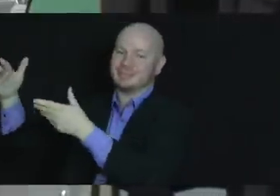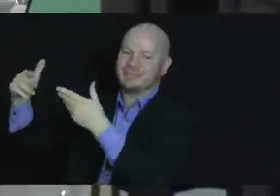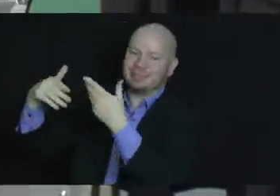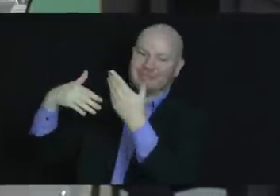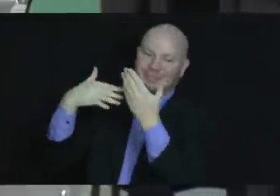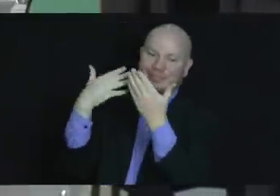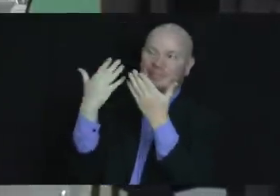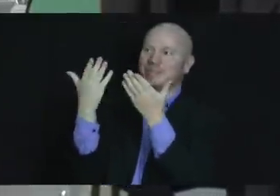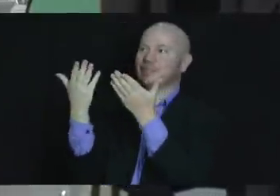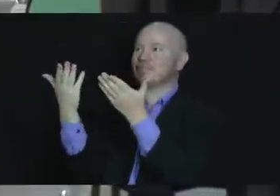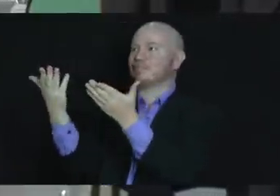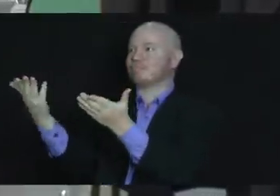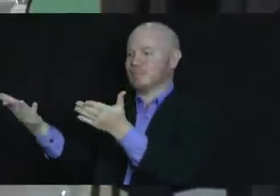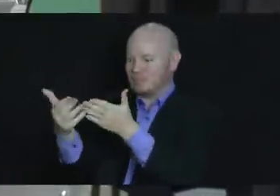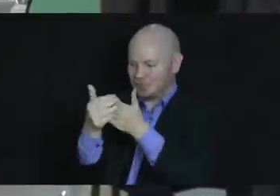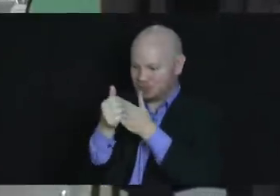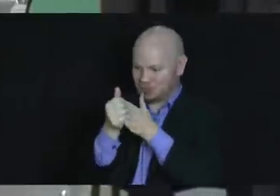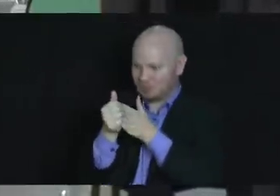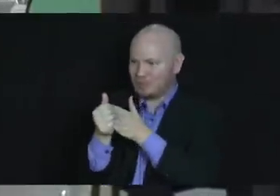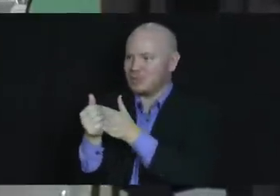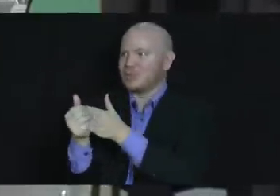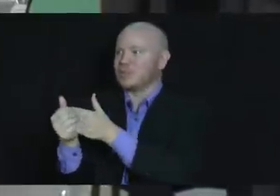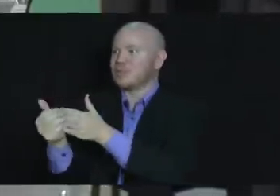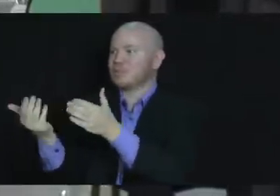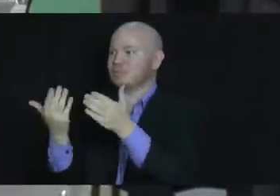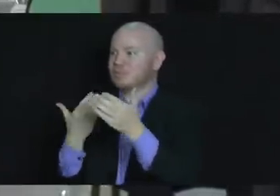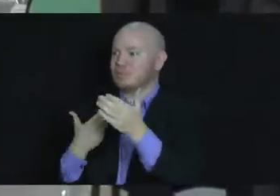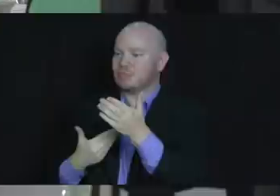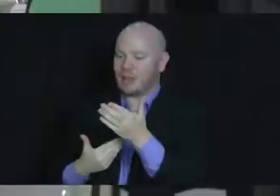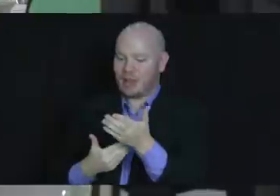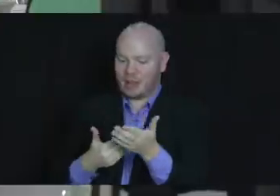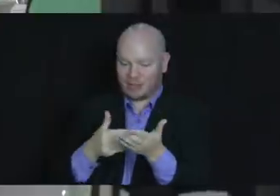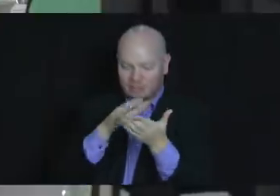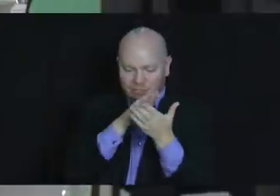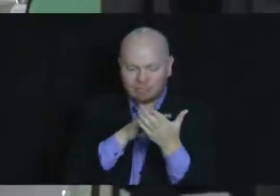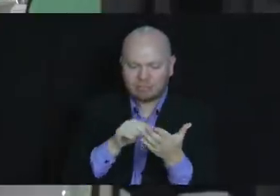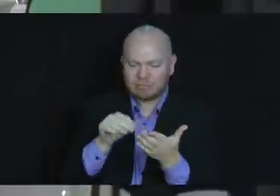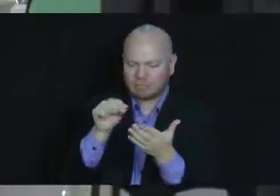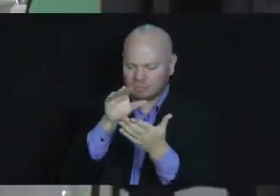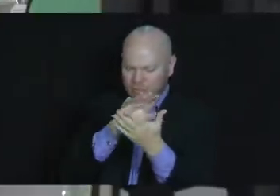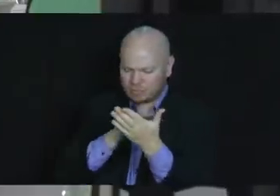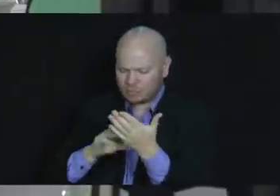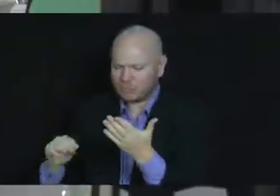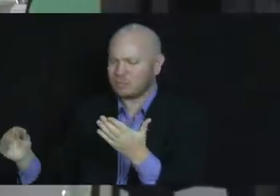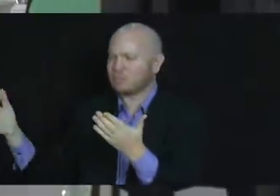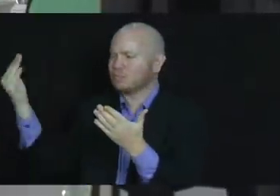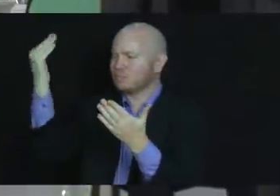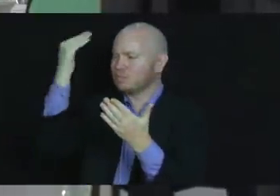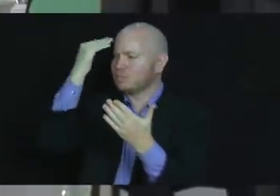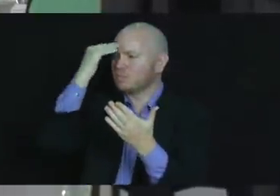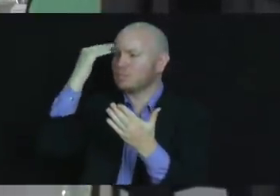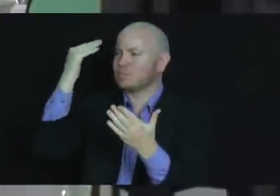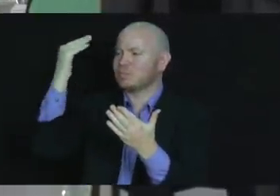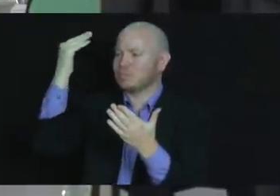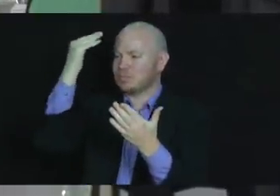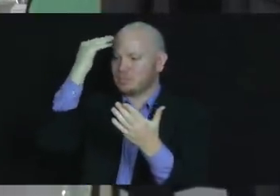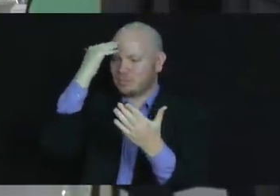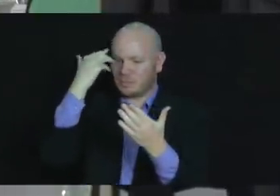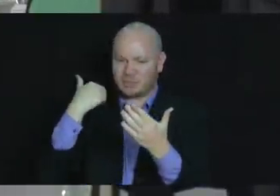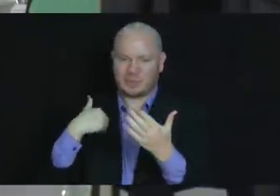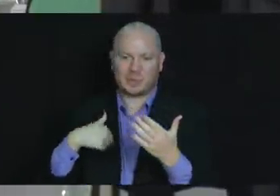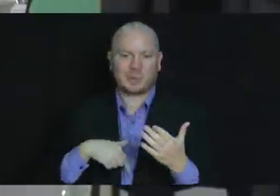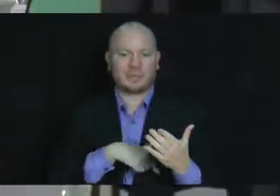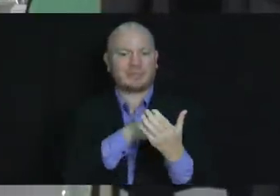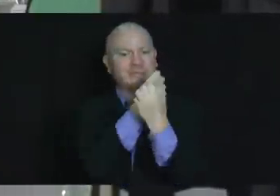Thou our guide in quest for knowledge, where we are